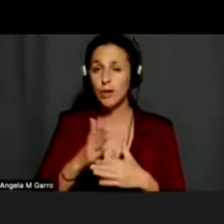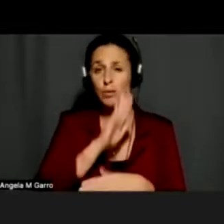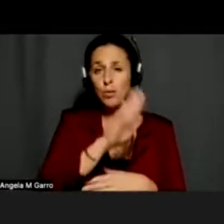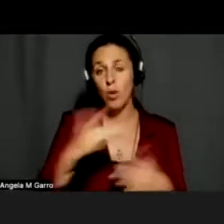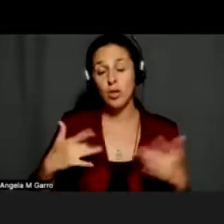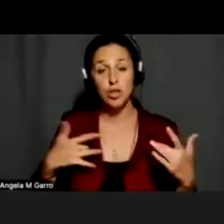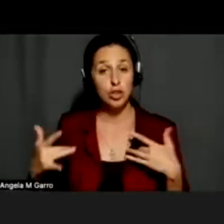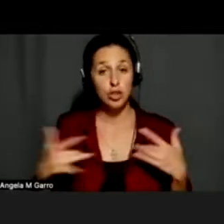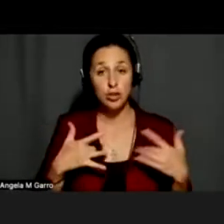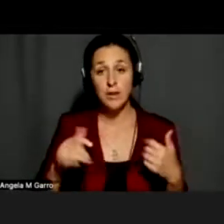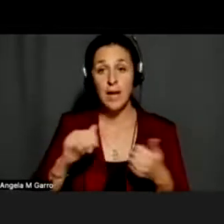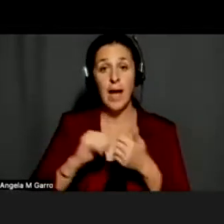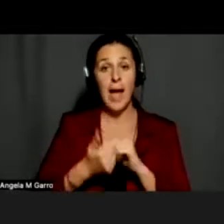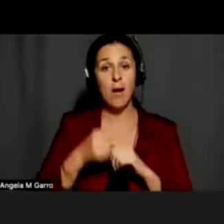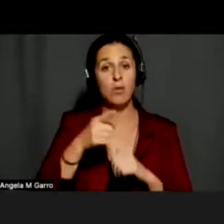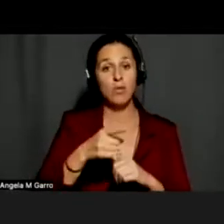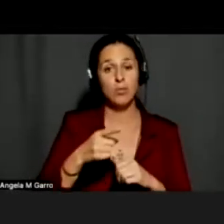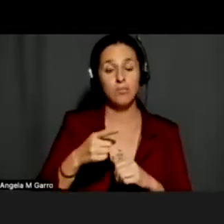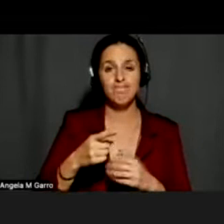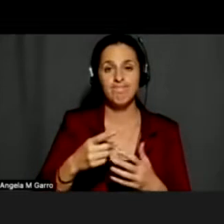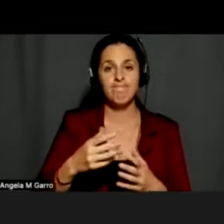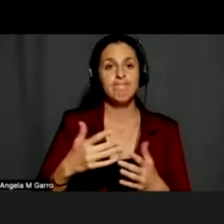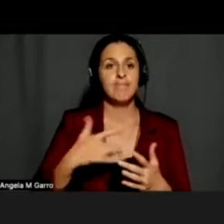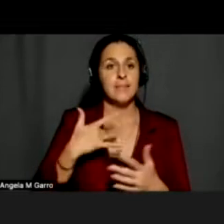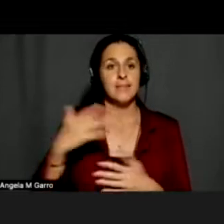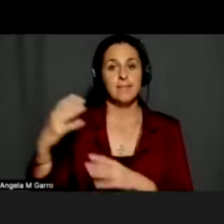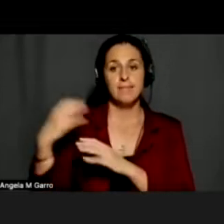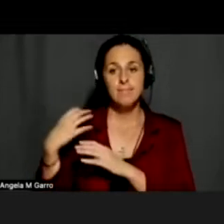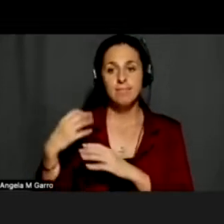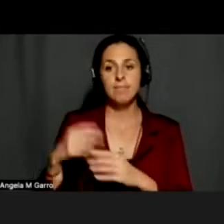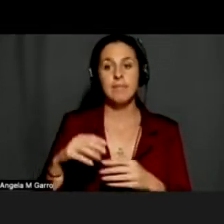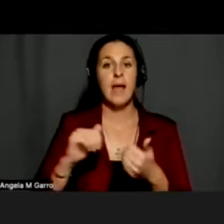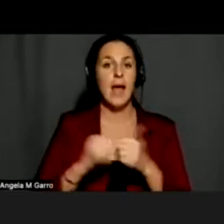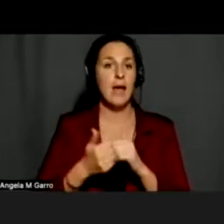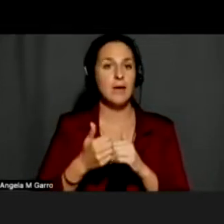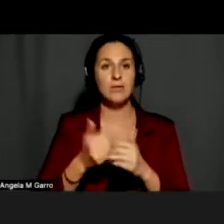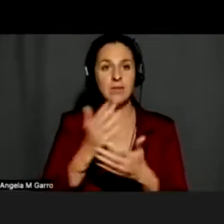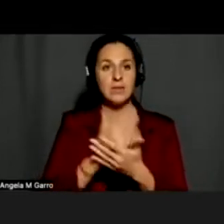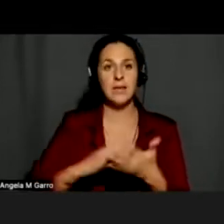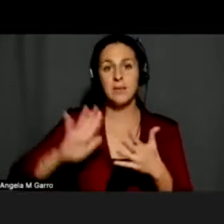this landed with you, and how some of the challenges that